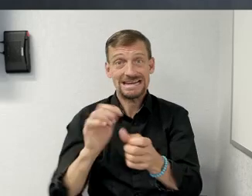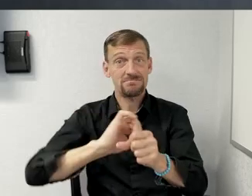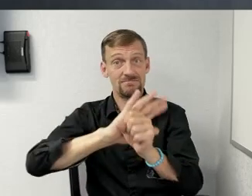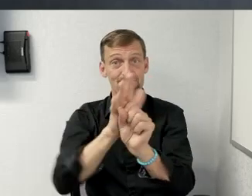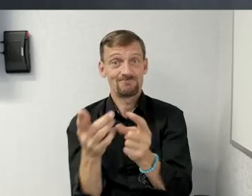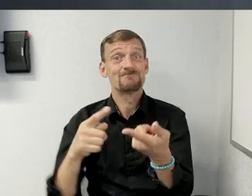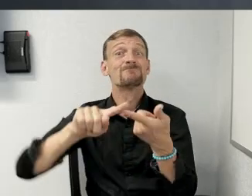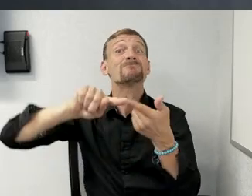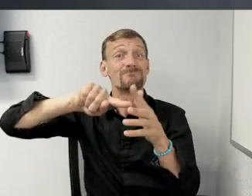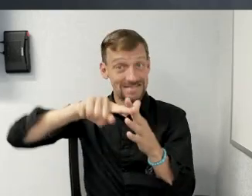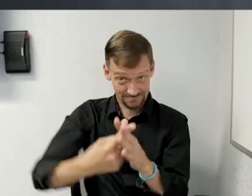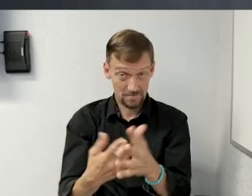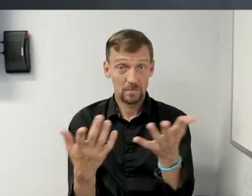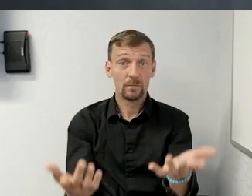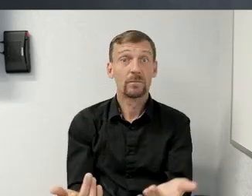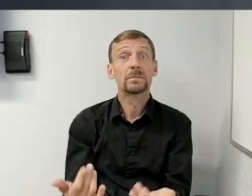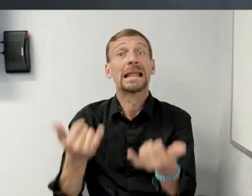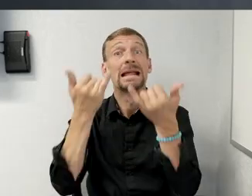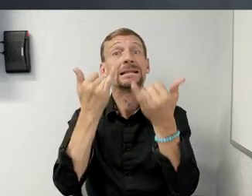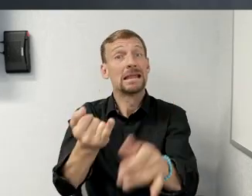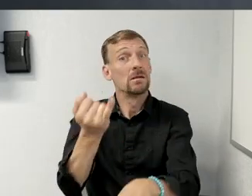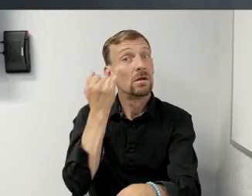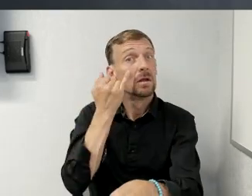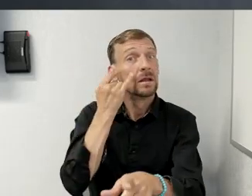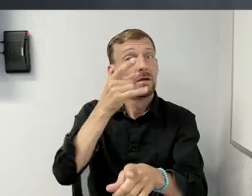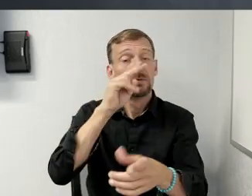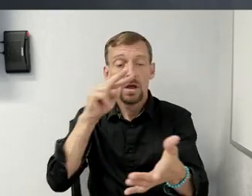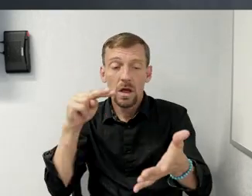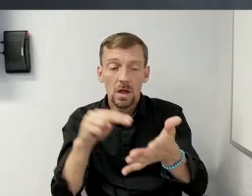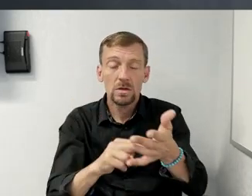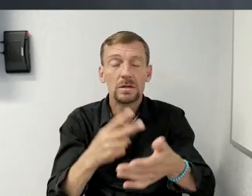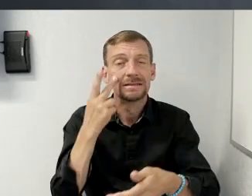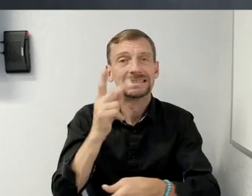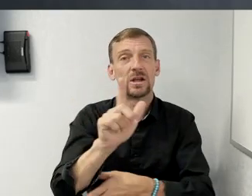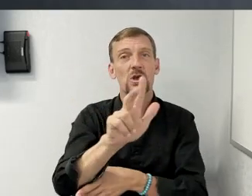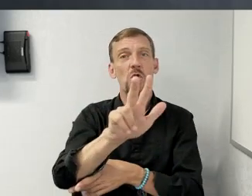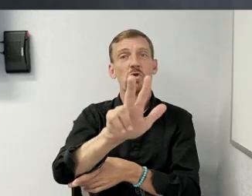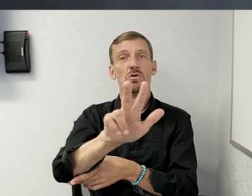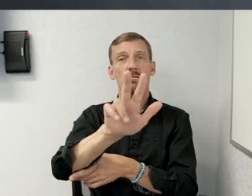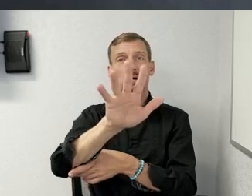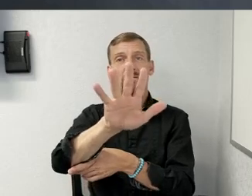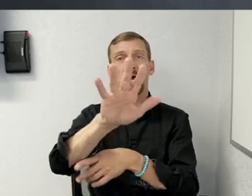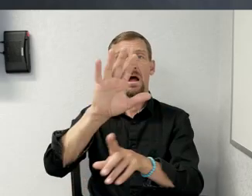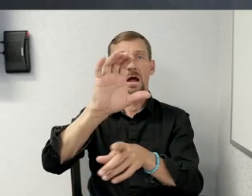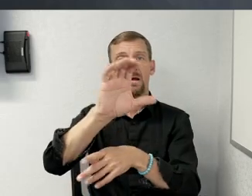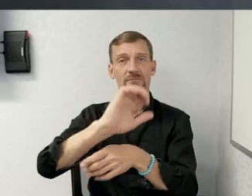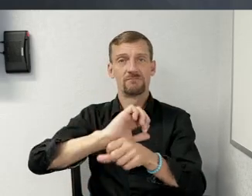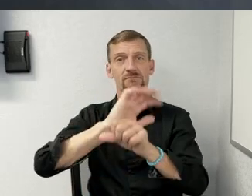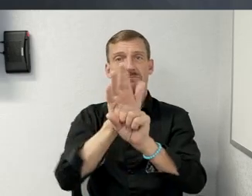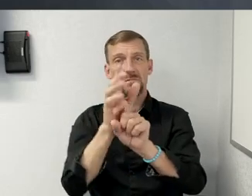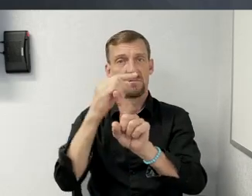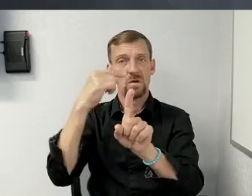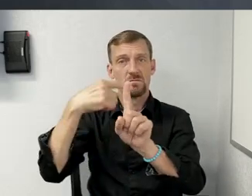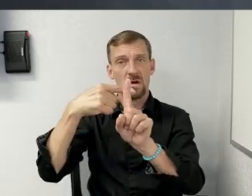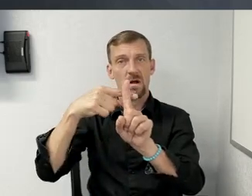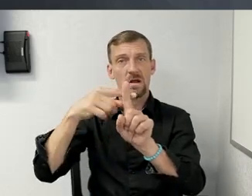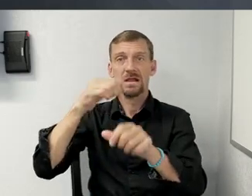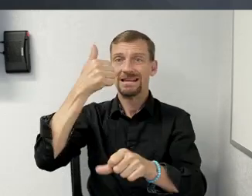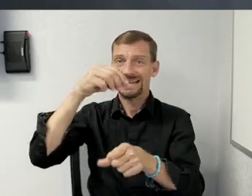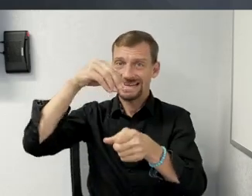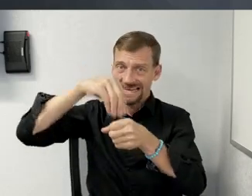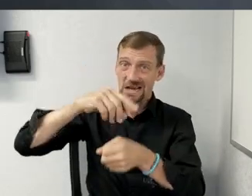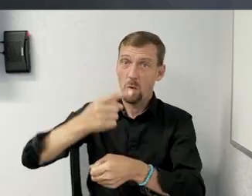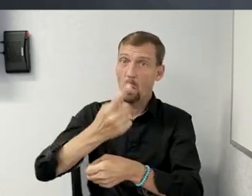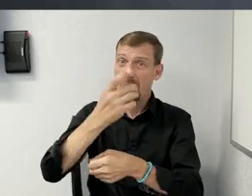began. Today, if you go to that website, there are 35 COVID positive patients that are in one of the two